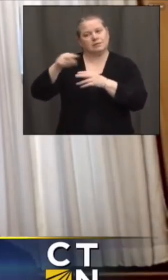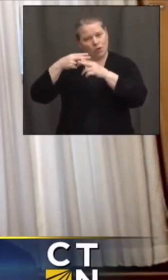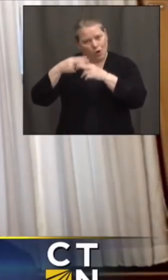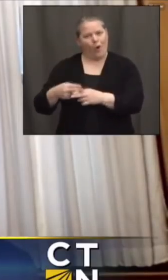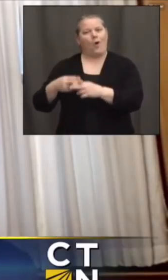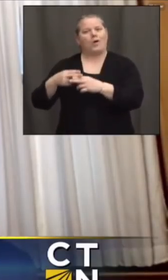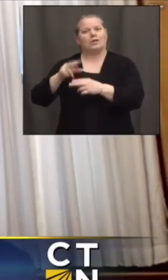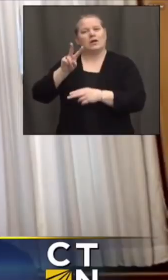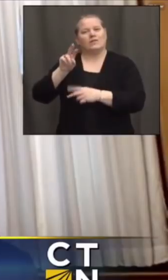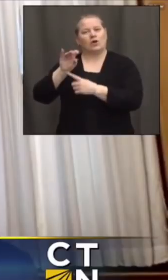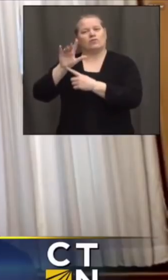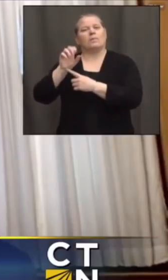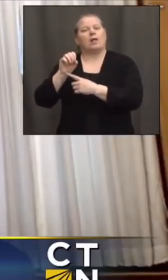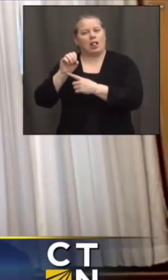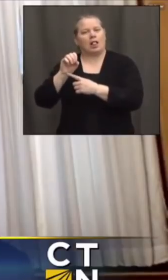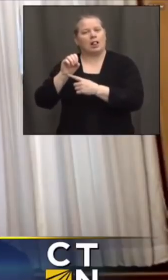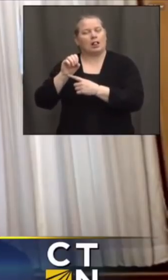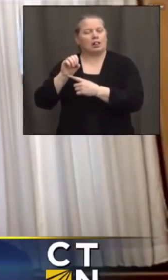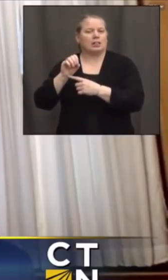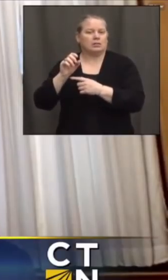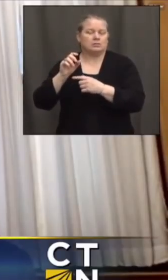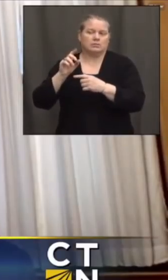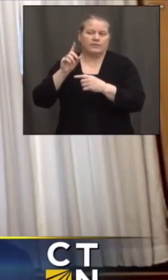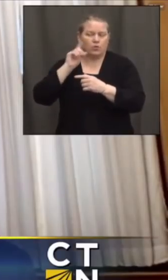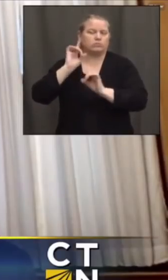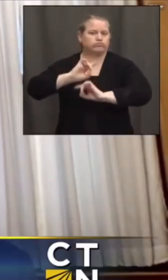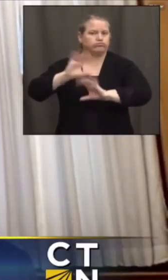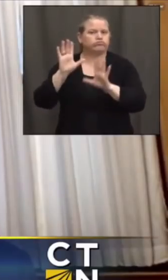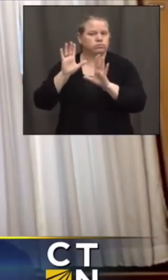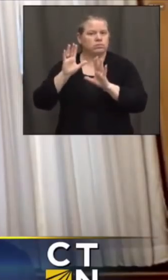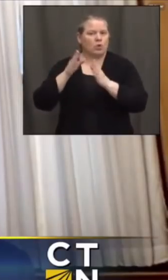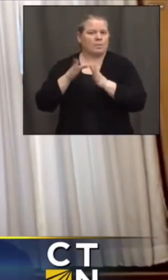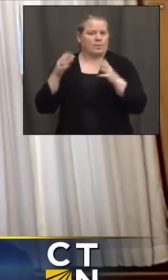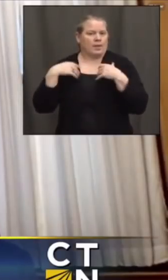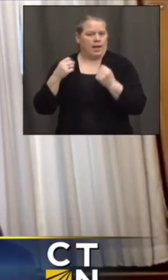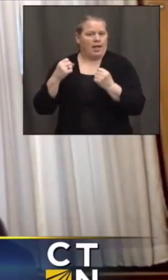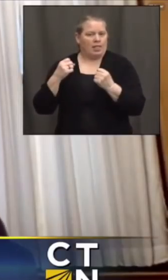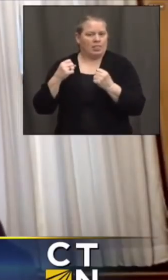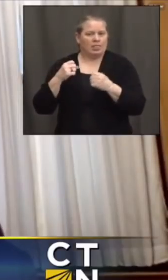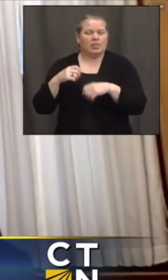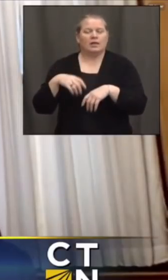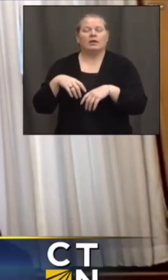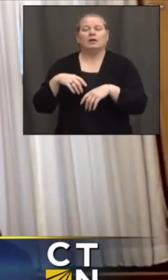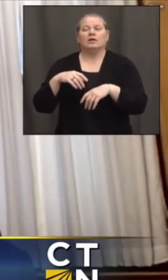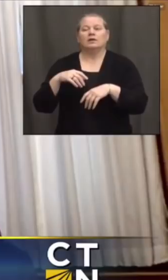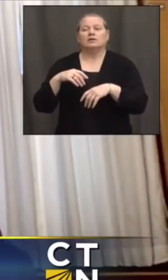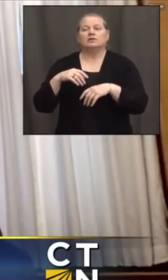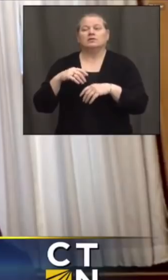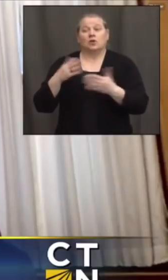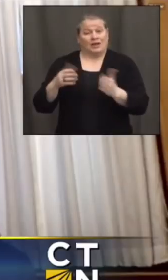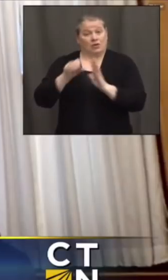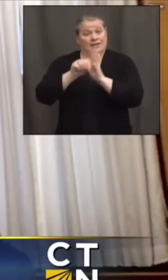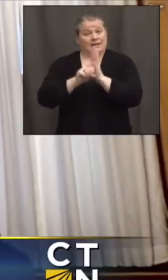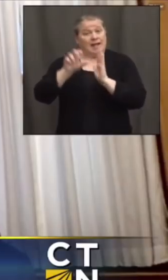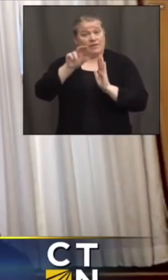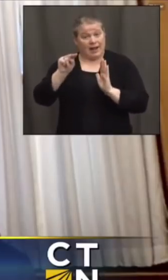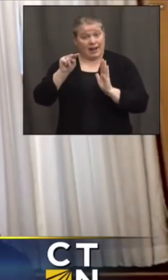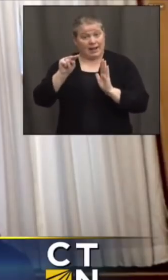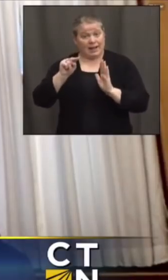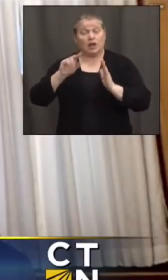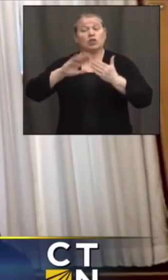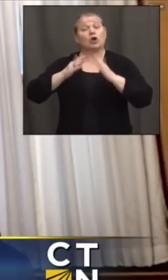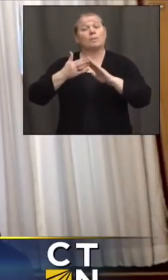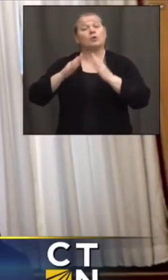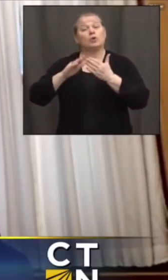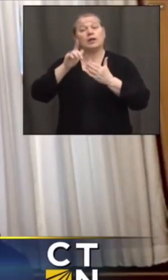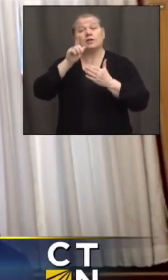to disasters or to public health emergencies. And so, we're looking at the communities in the state that rate high on